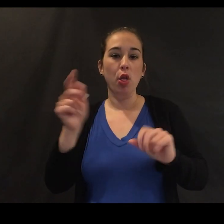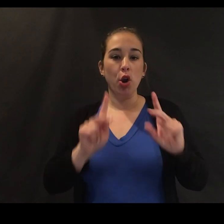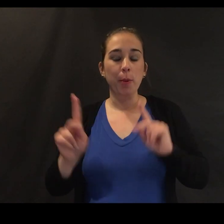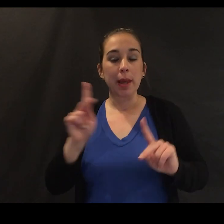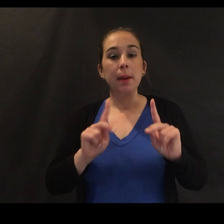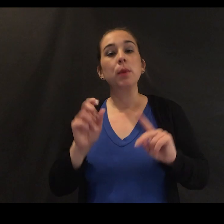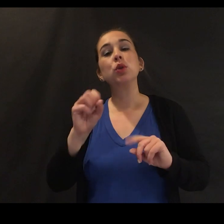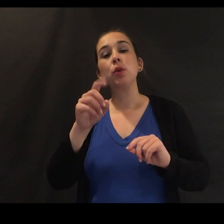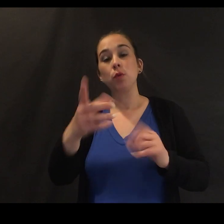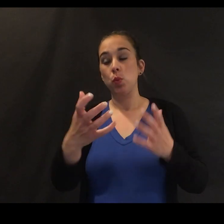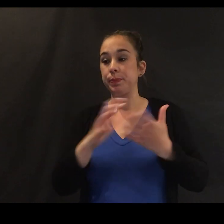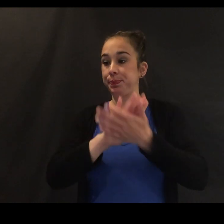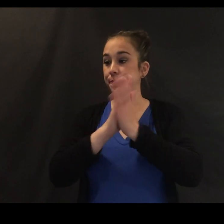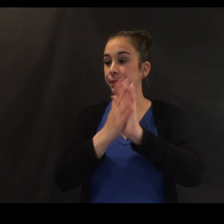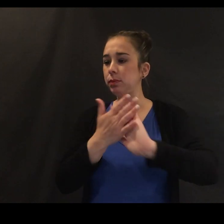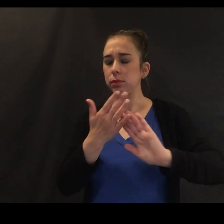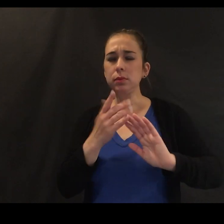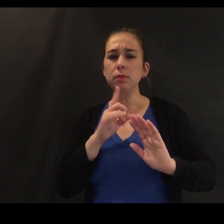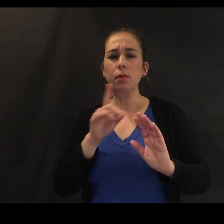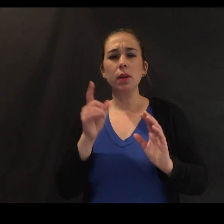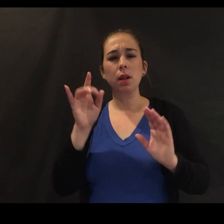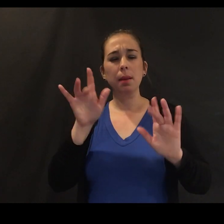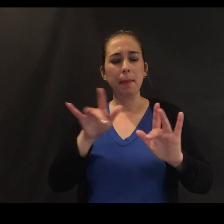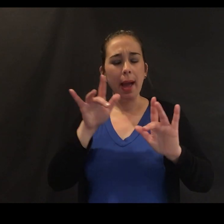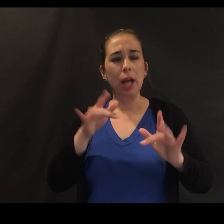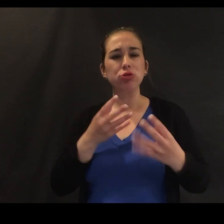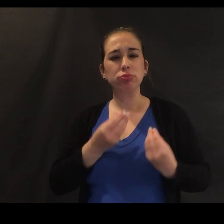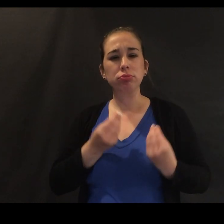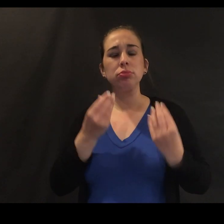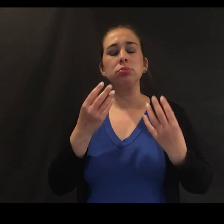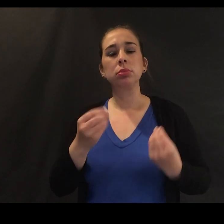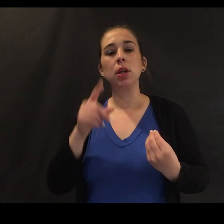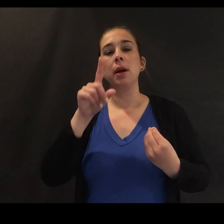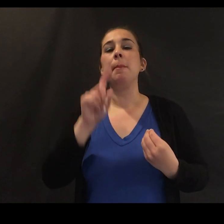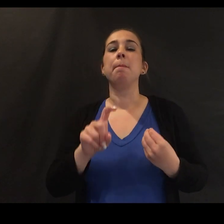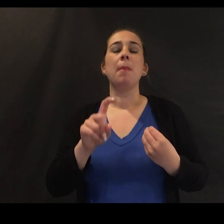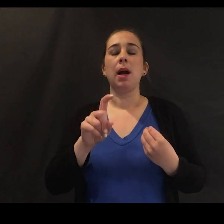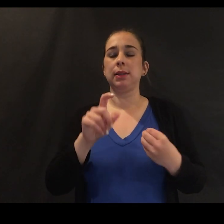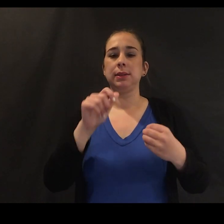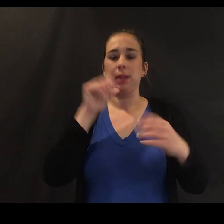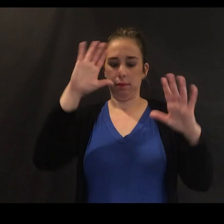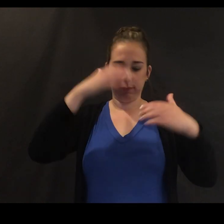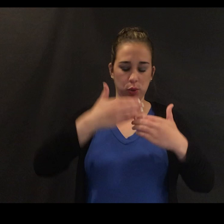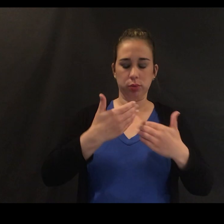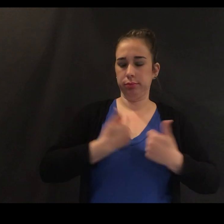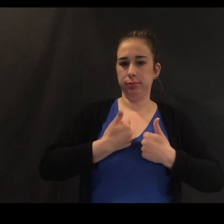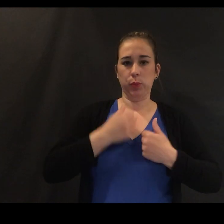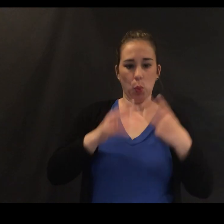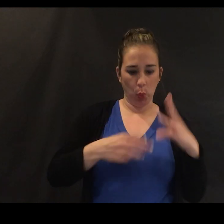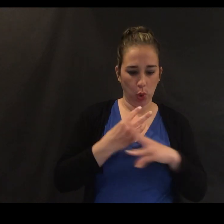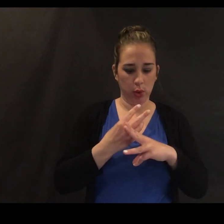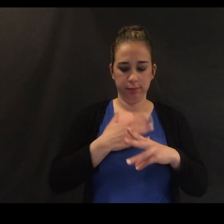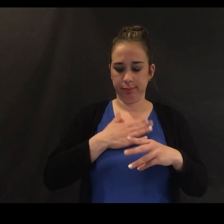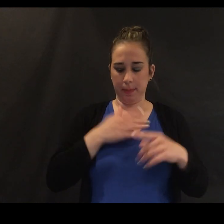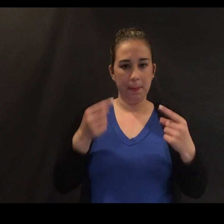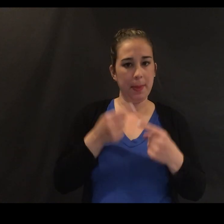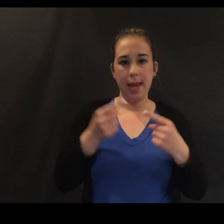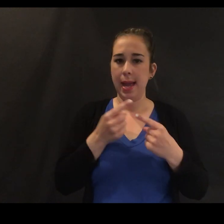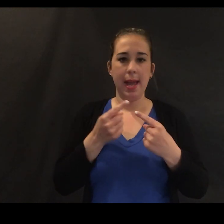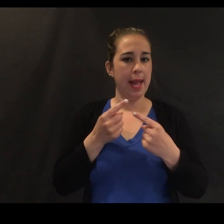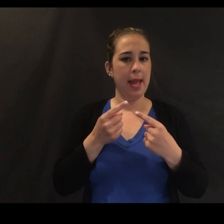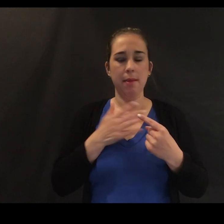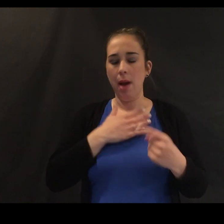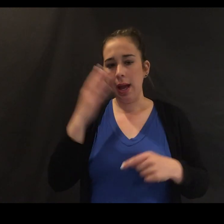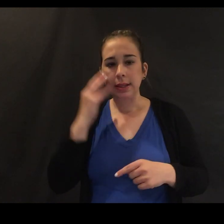be compassionate to others, you have to get outside of your world at times and your pain at times and what you're going through